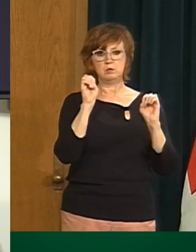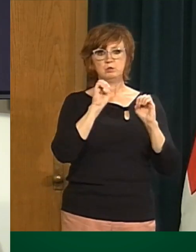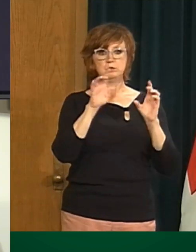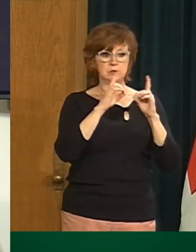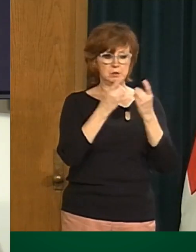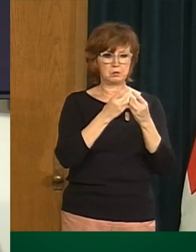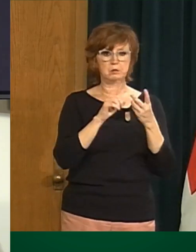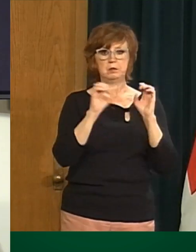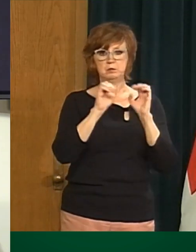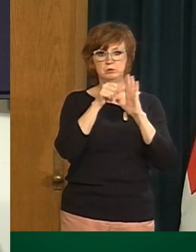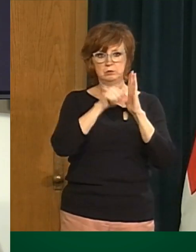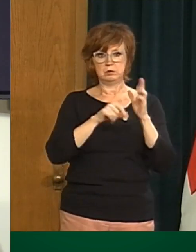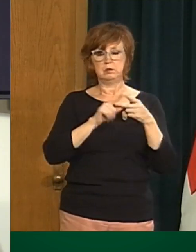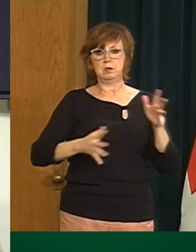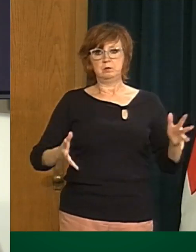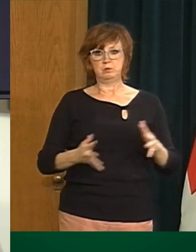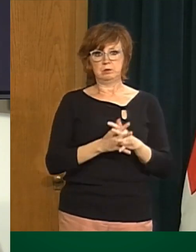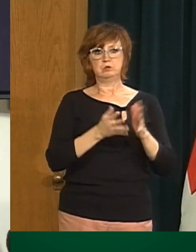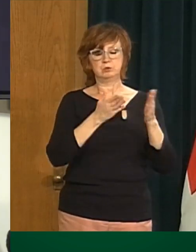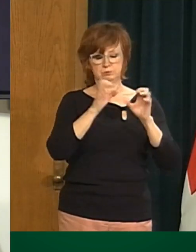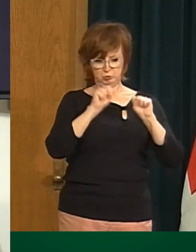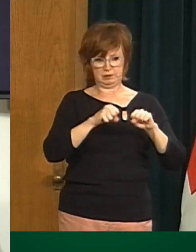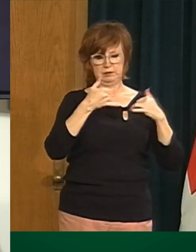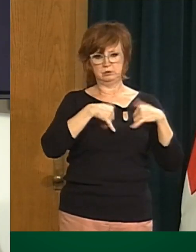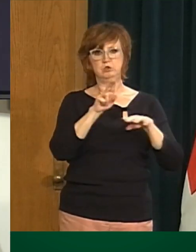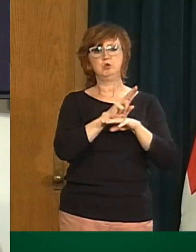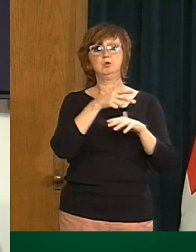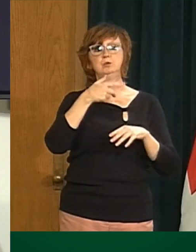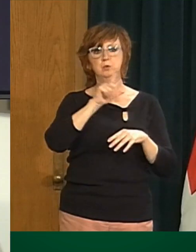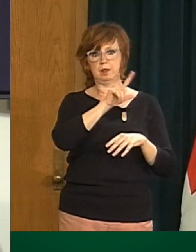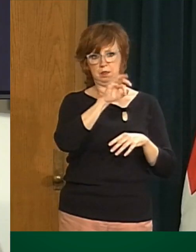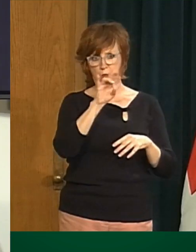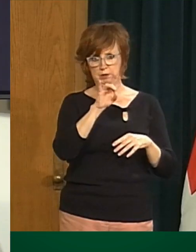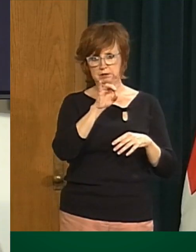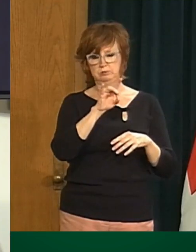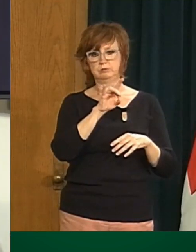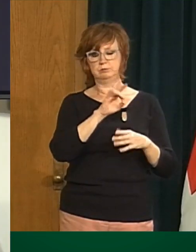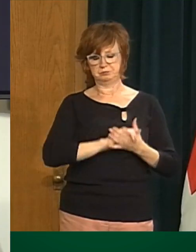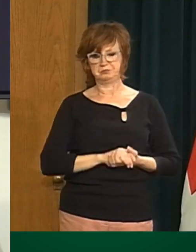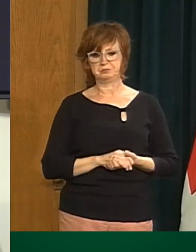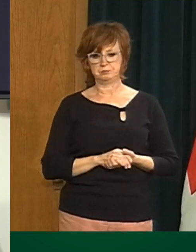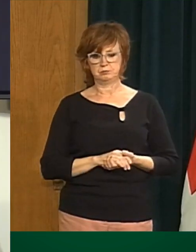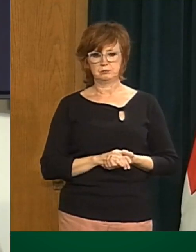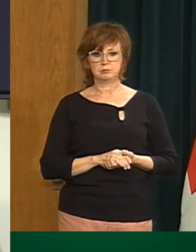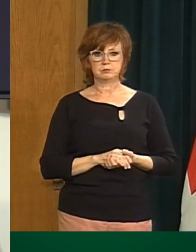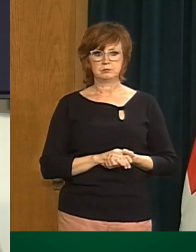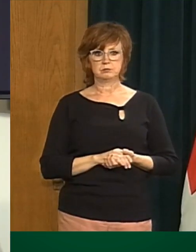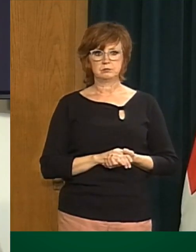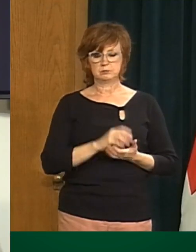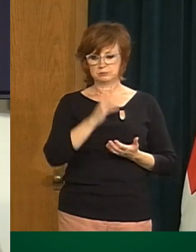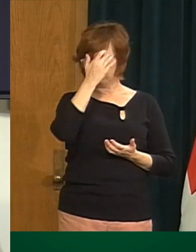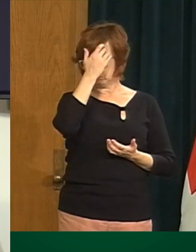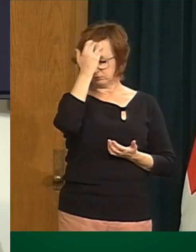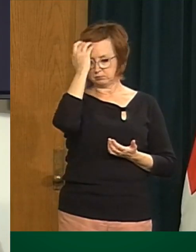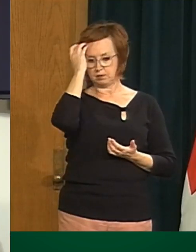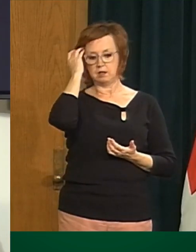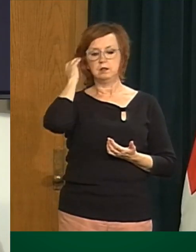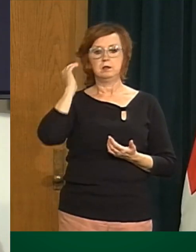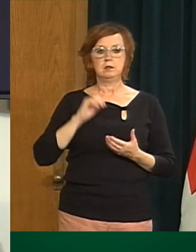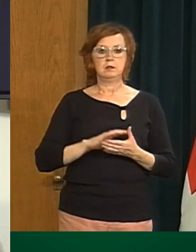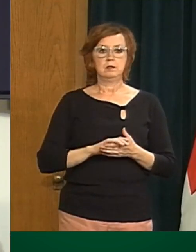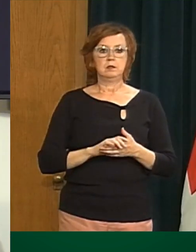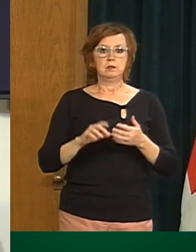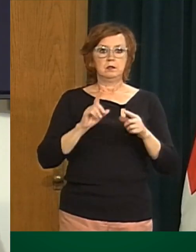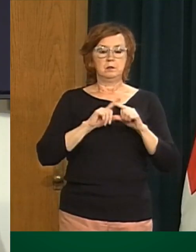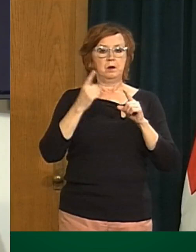emergency surgery, obstetrical services remain available and in place in Lloydminster. As you know, testing remains critical for our response,